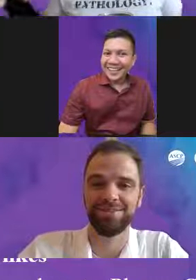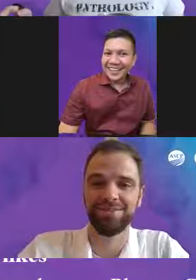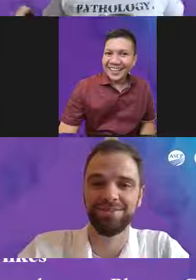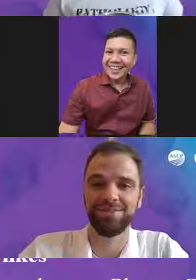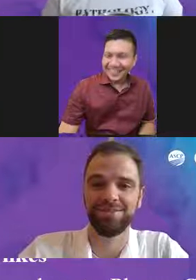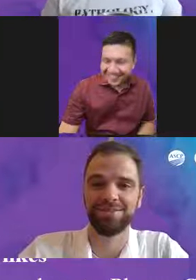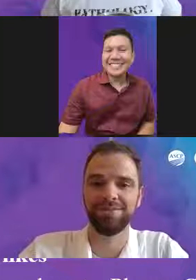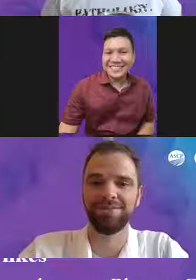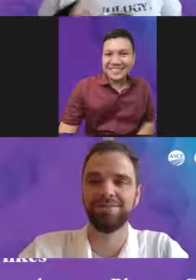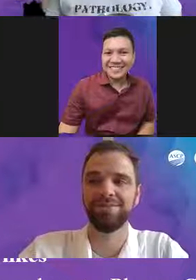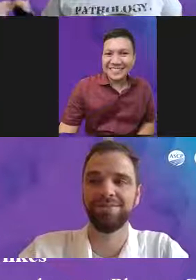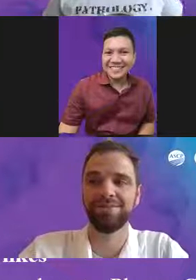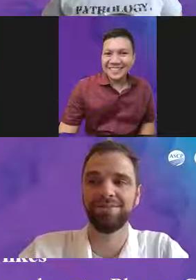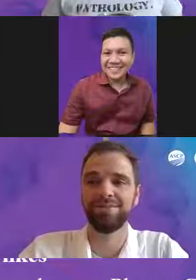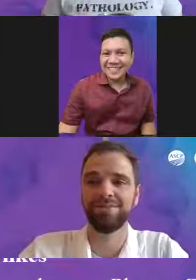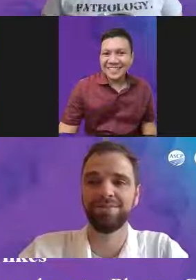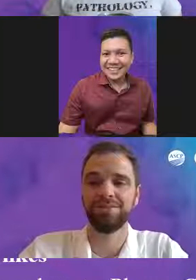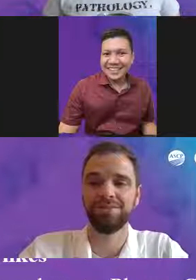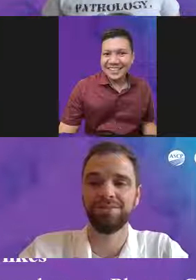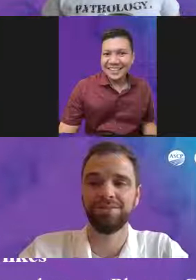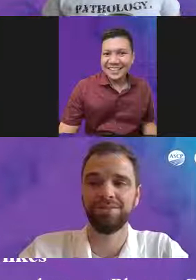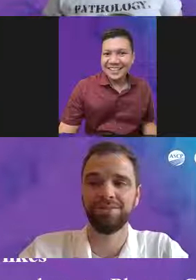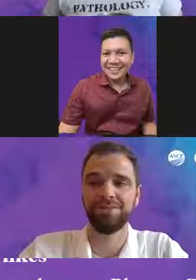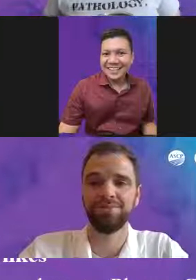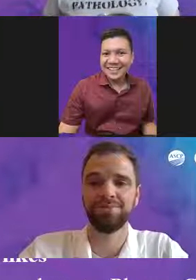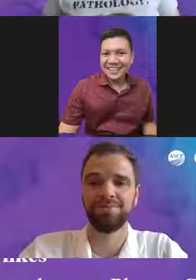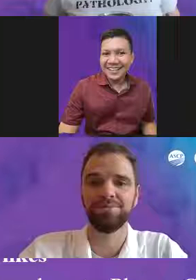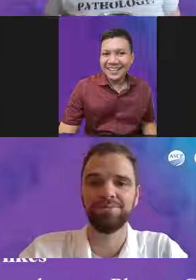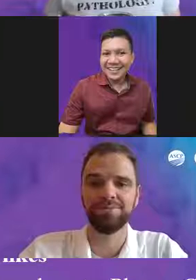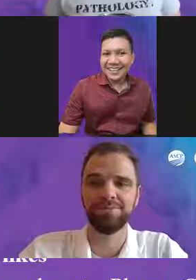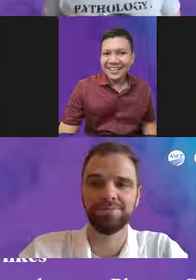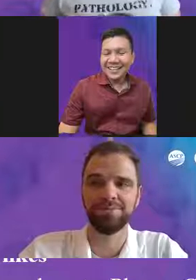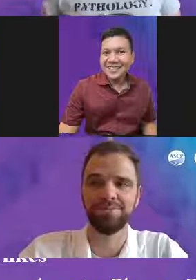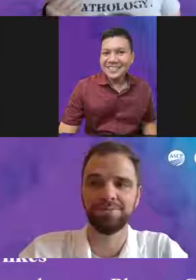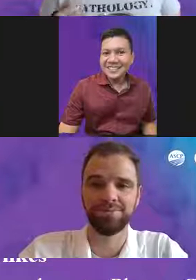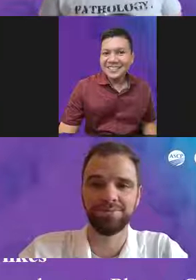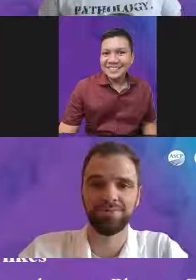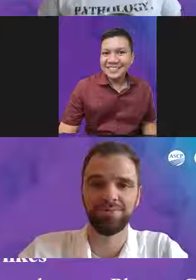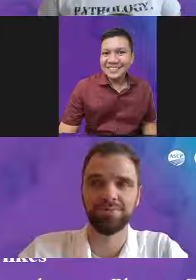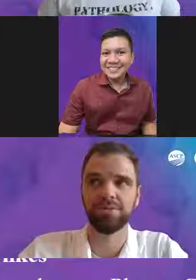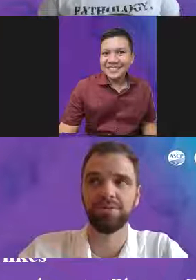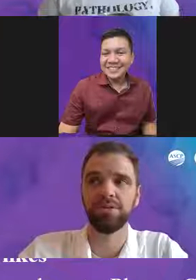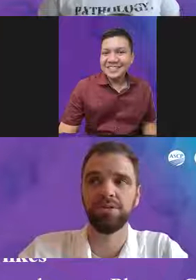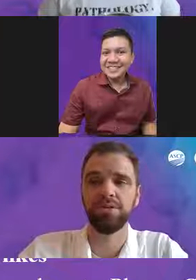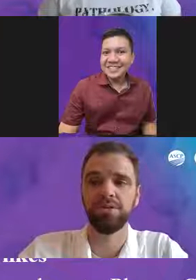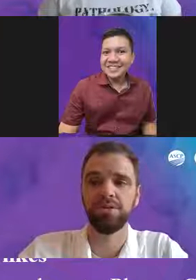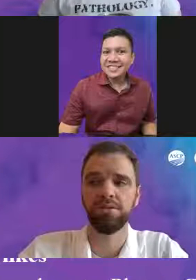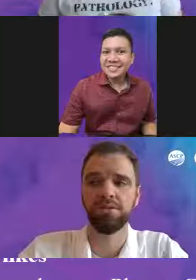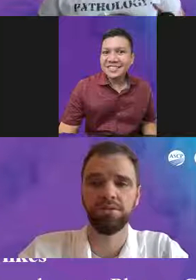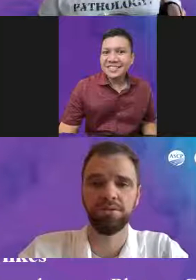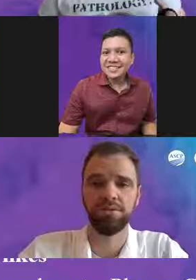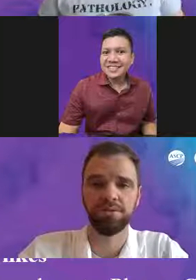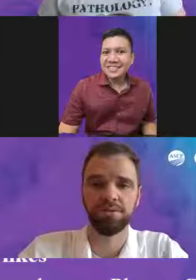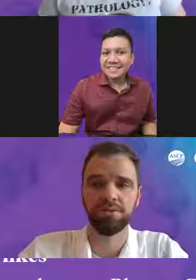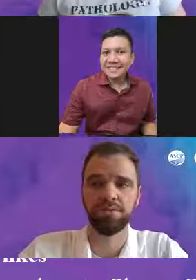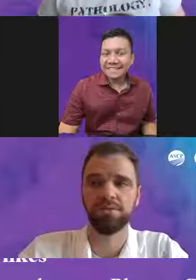in every single course that I cover, you know, whether it's micro or chemistry or blood banking. And so just because you're